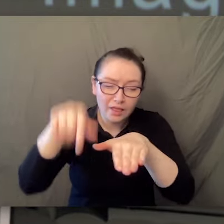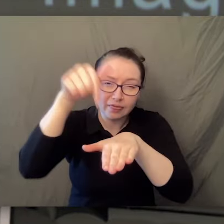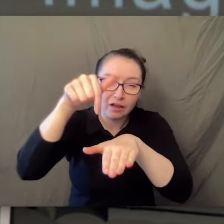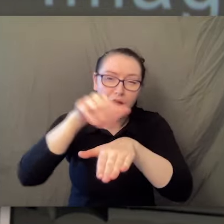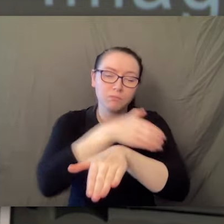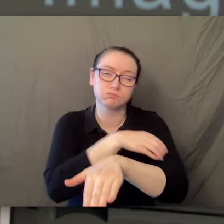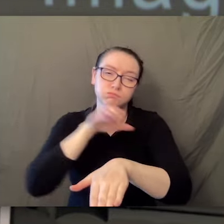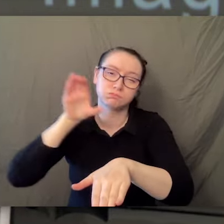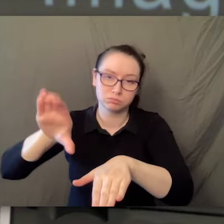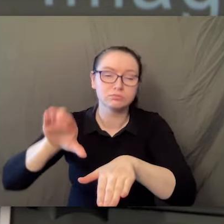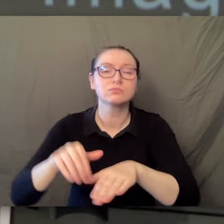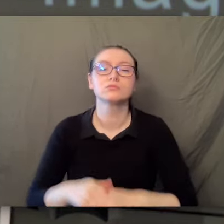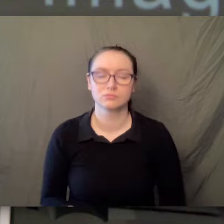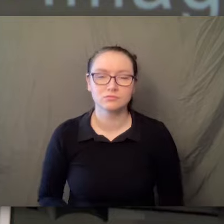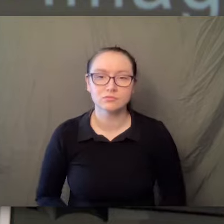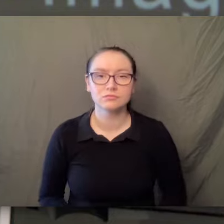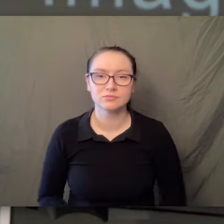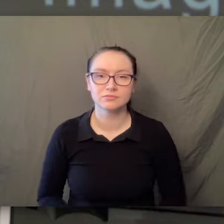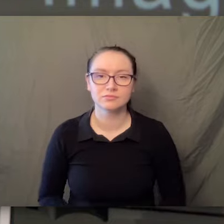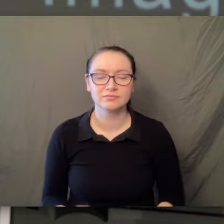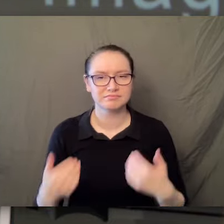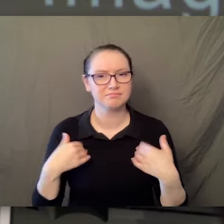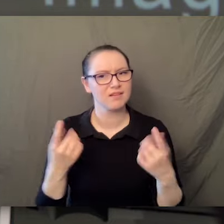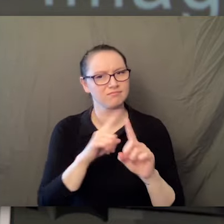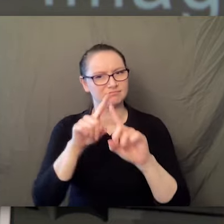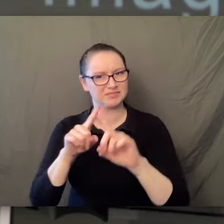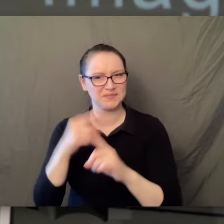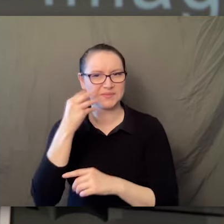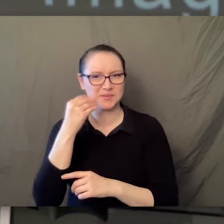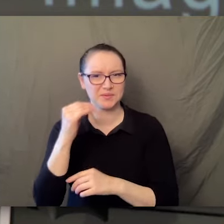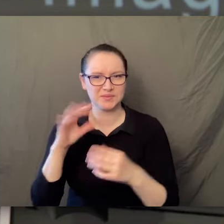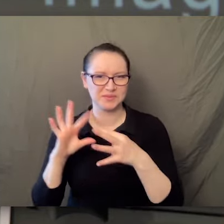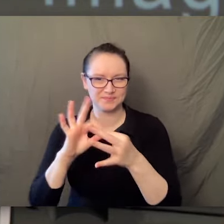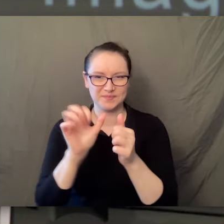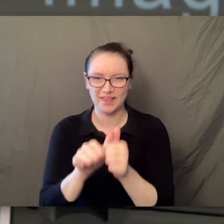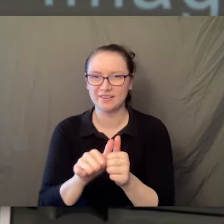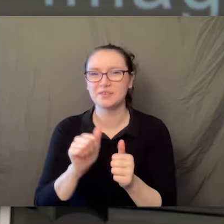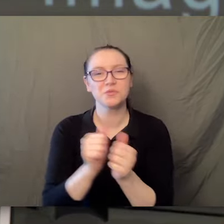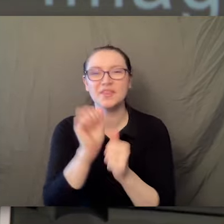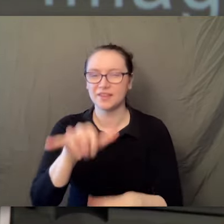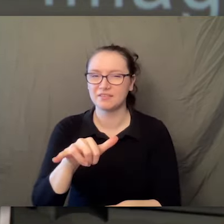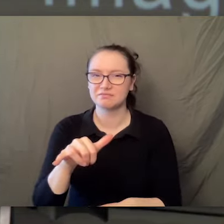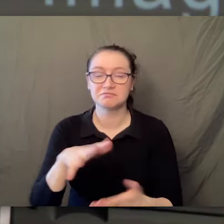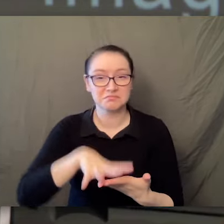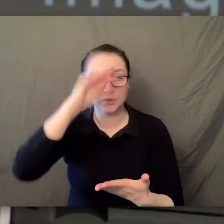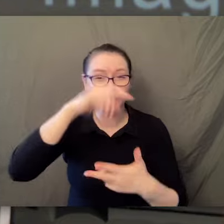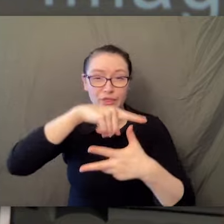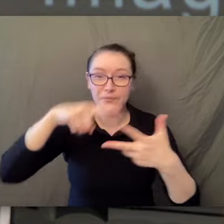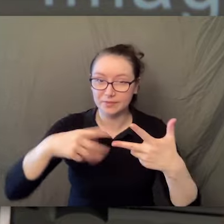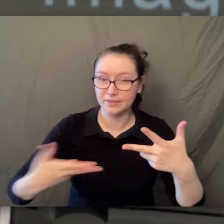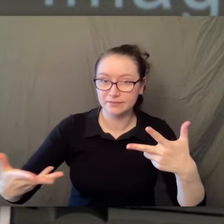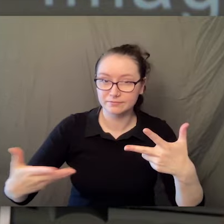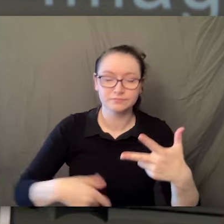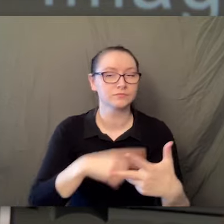powerful. I've been fortunate to be there a few different times and in a few different ways, and I have 3 lessons to share with you that I've learned along the